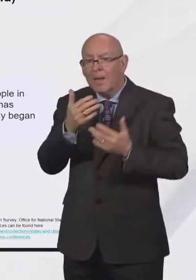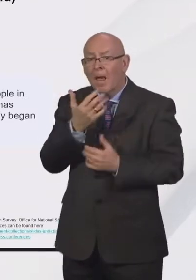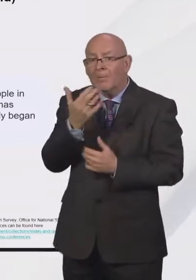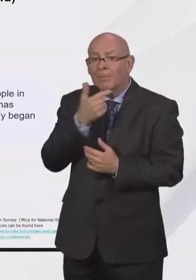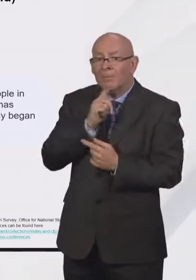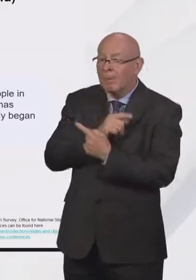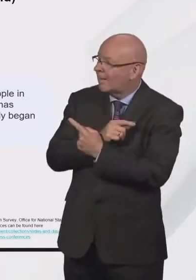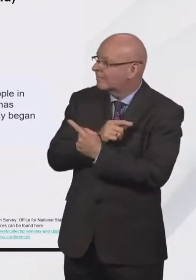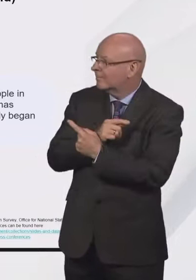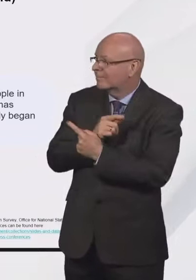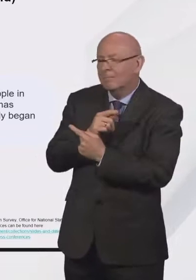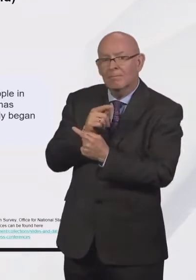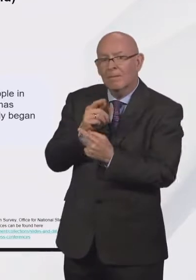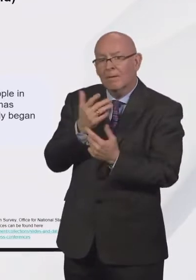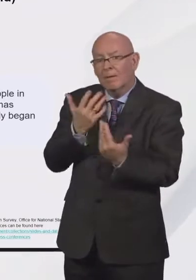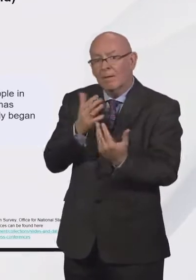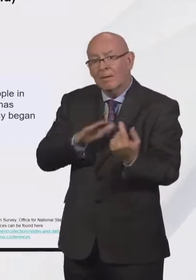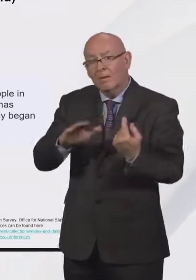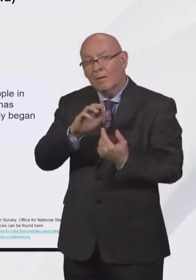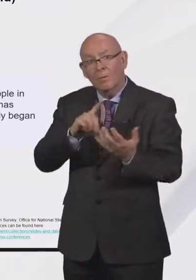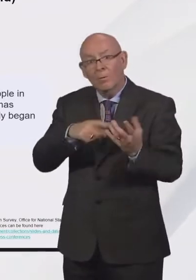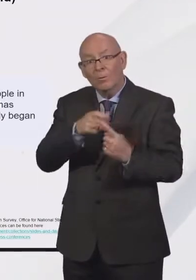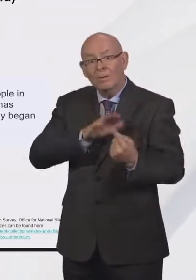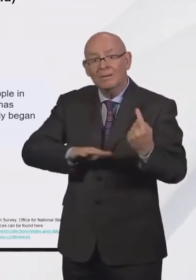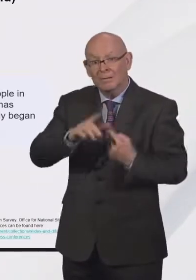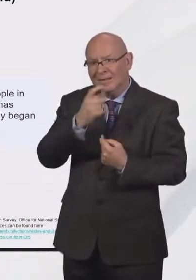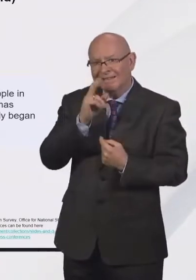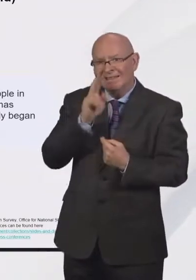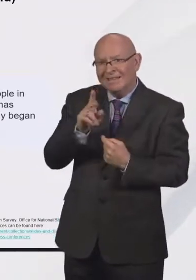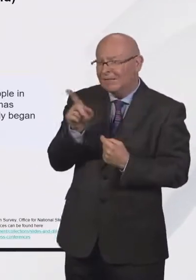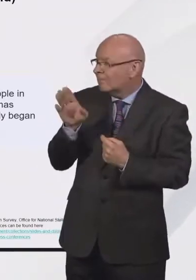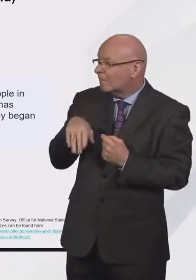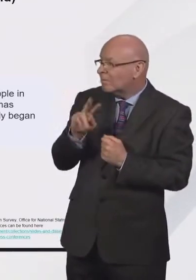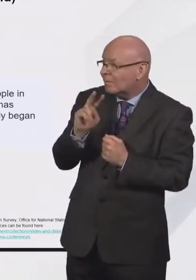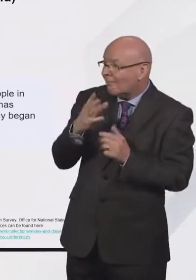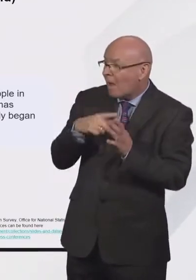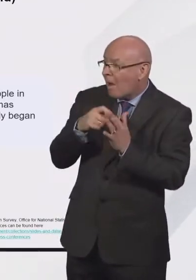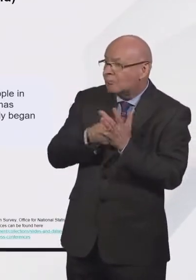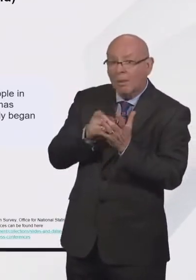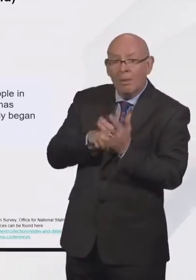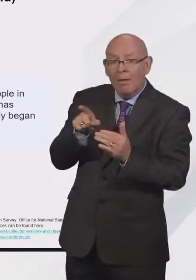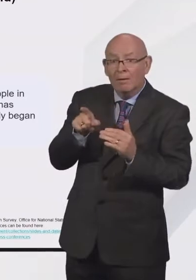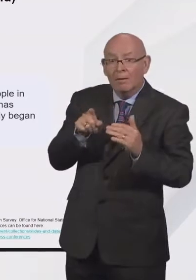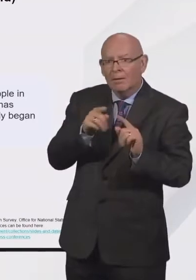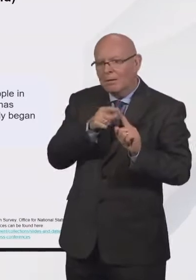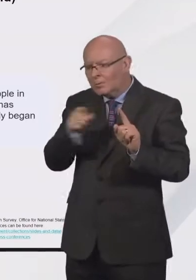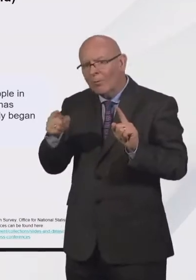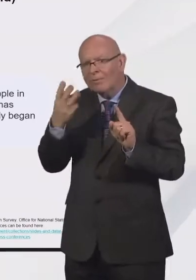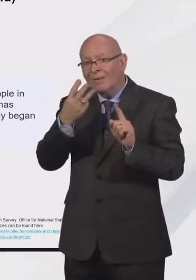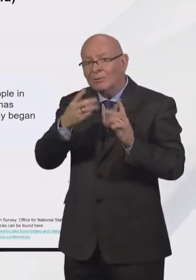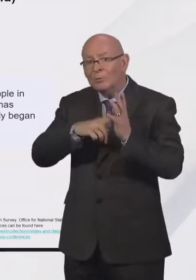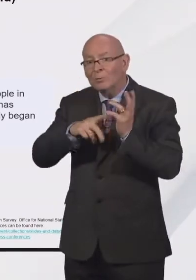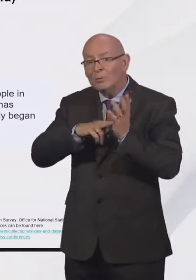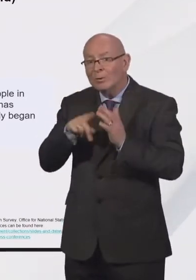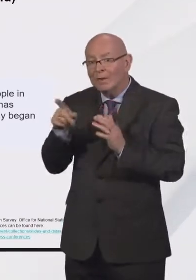with COVID from somewhere above 0.3% to 0.06% of the population with it. But you can also see that